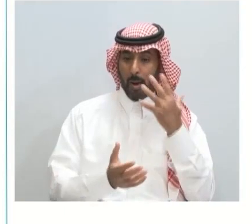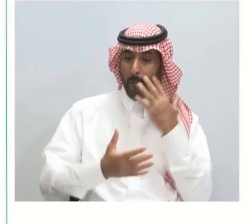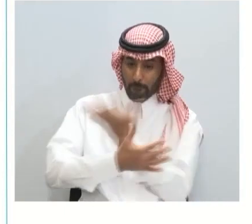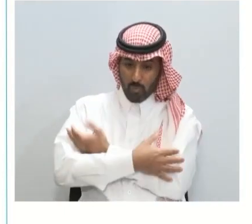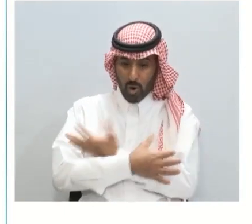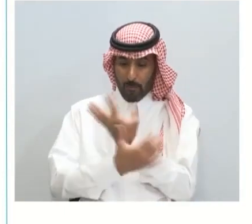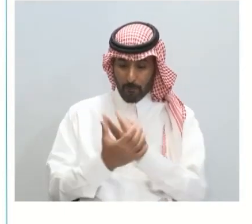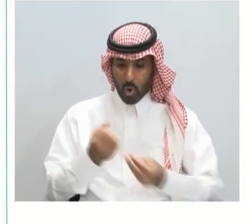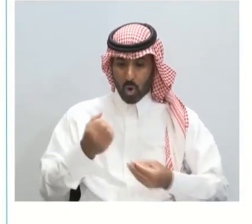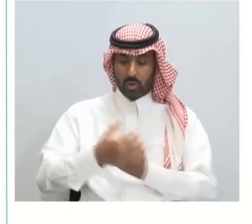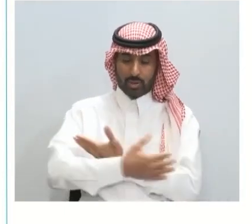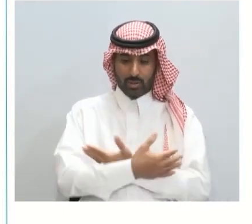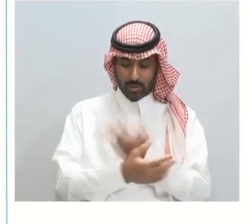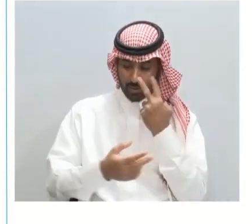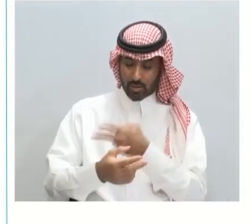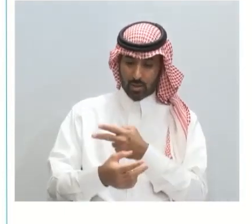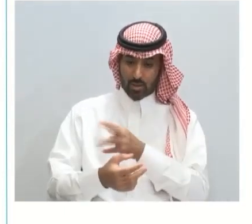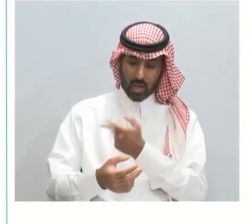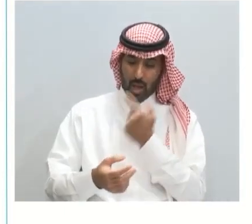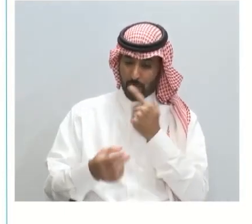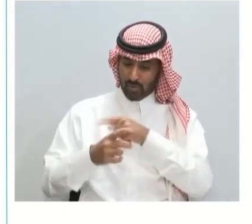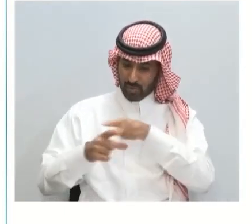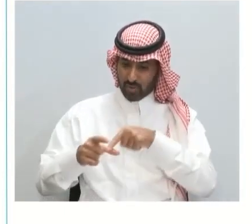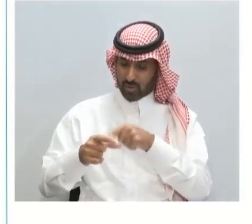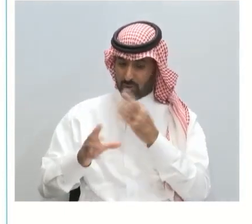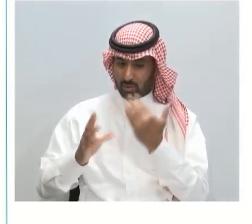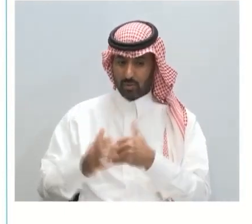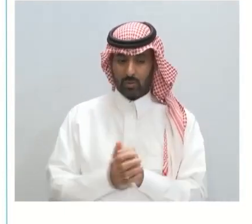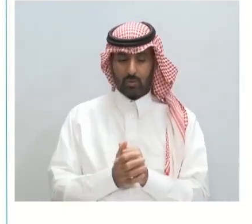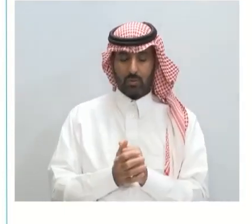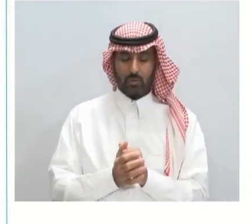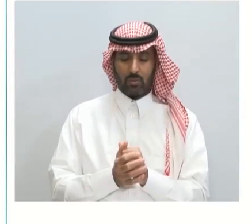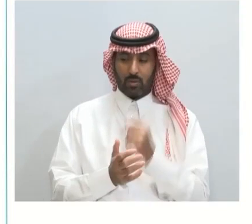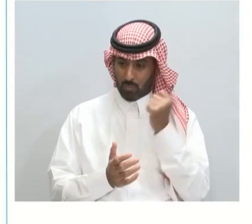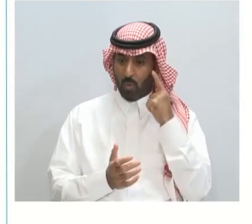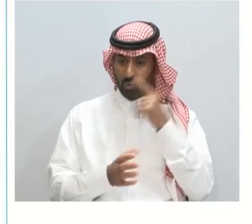newborn screening is not a common type of genetic testing.